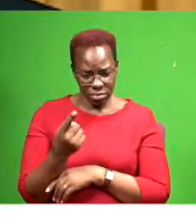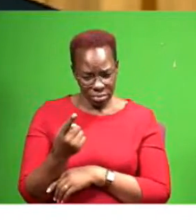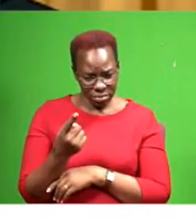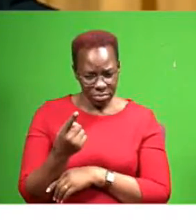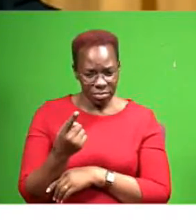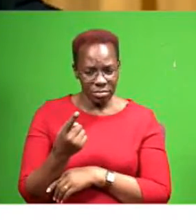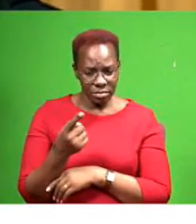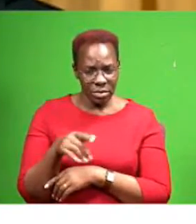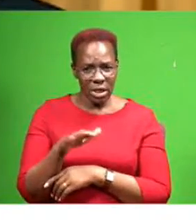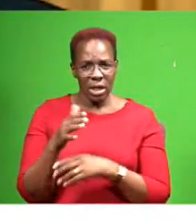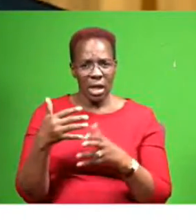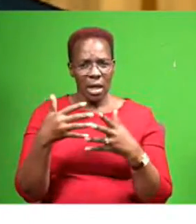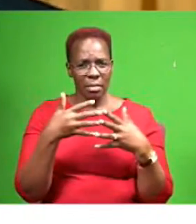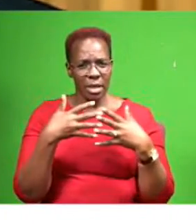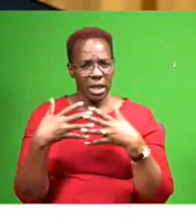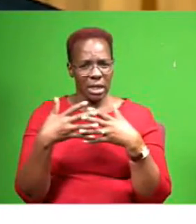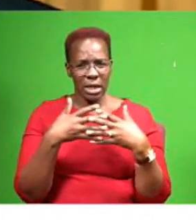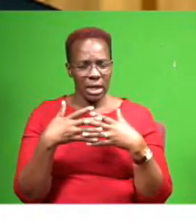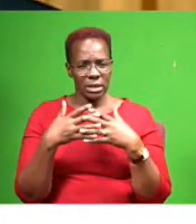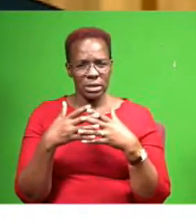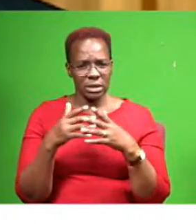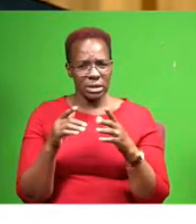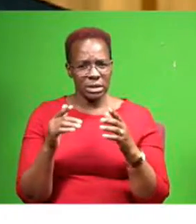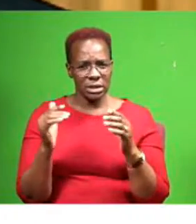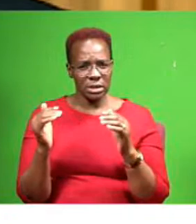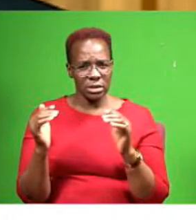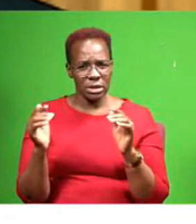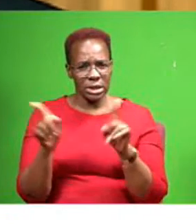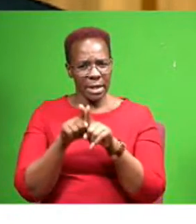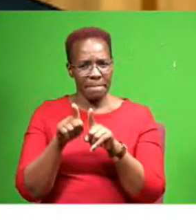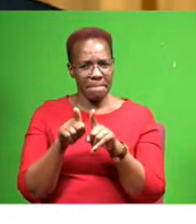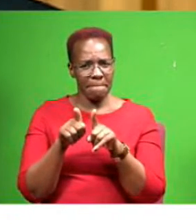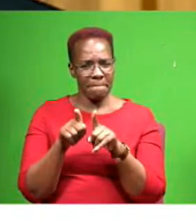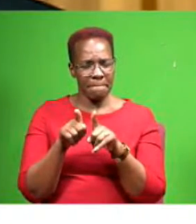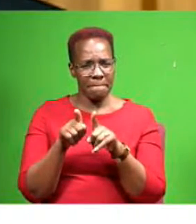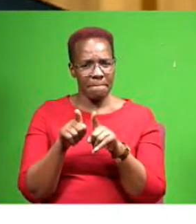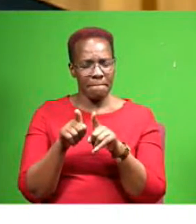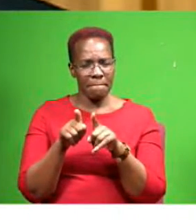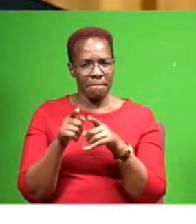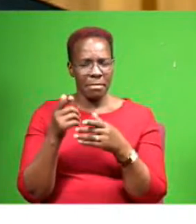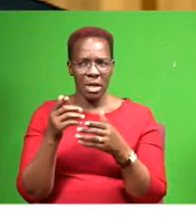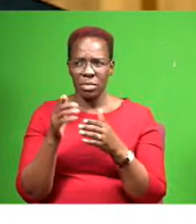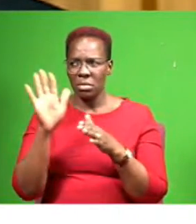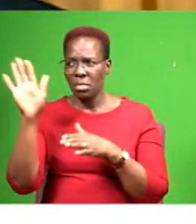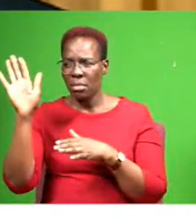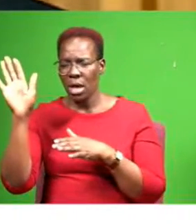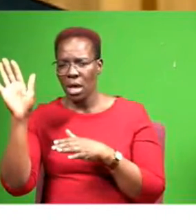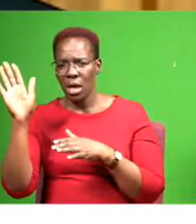the American equivalent of